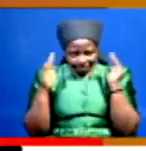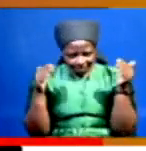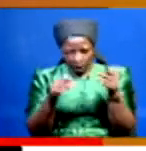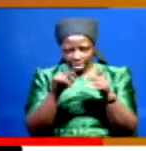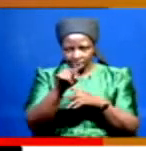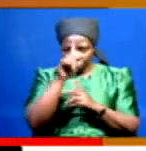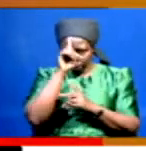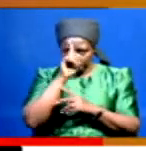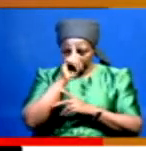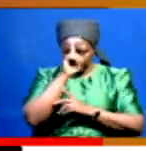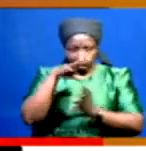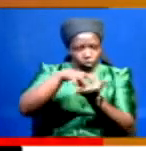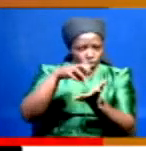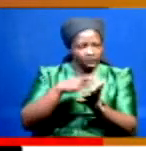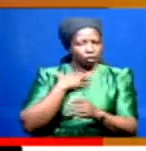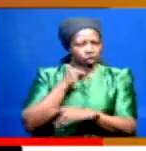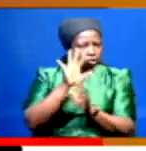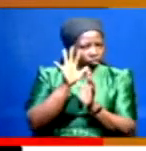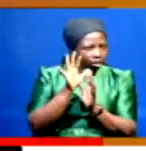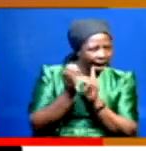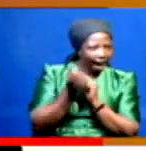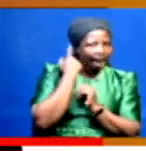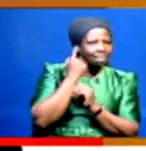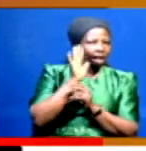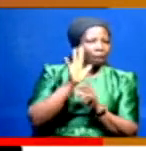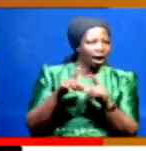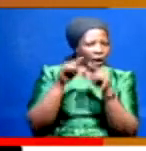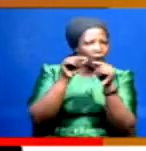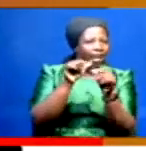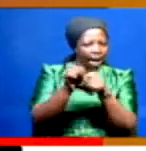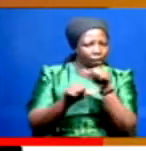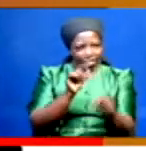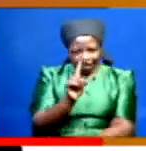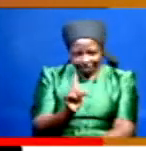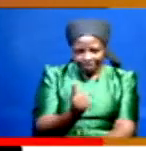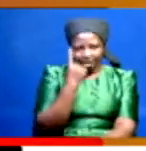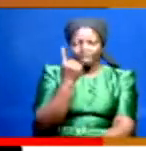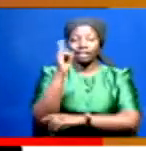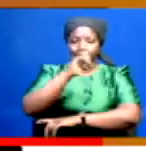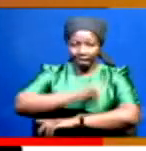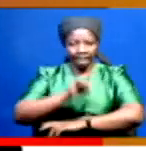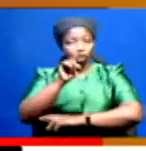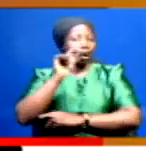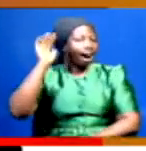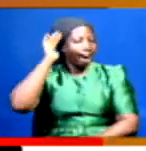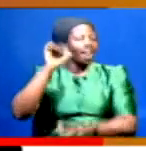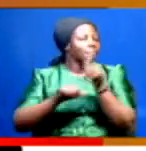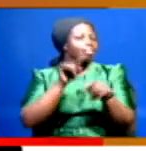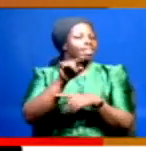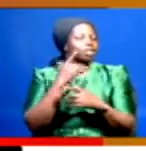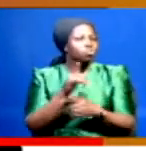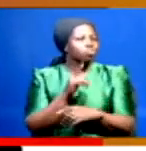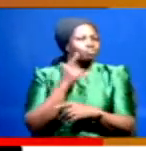would like to pick your sentiments on the first day you heard about this. What came to your